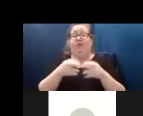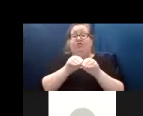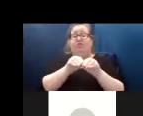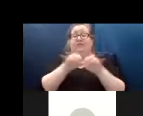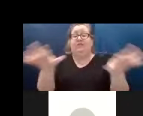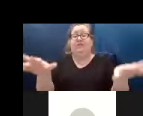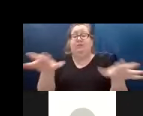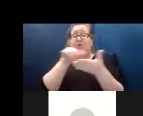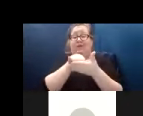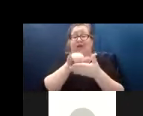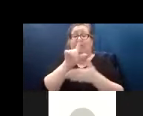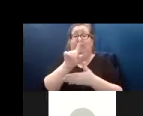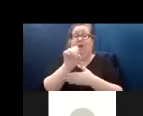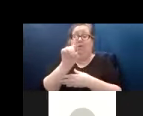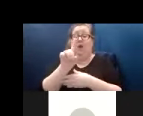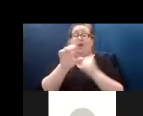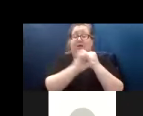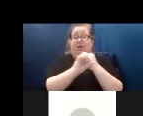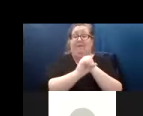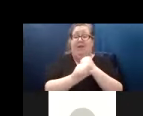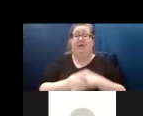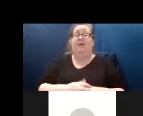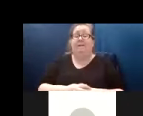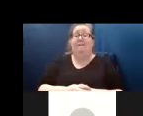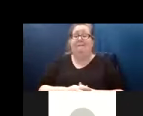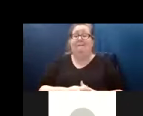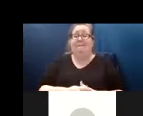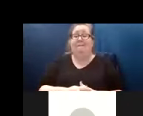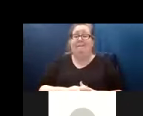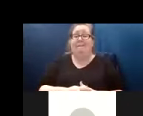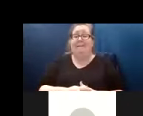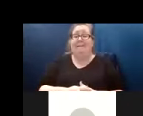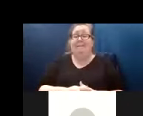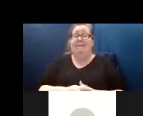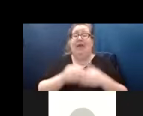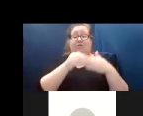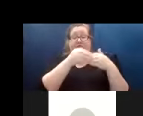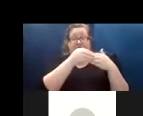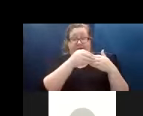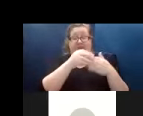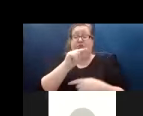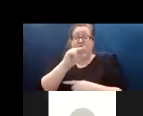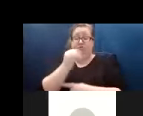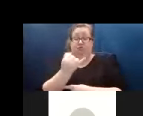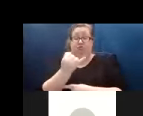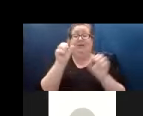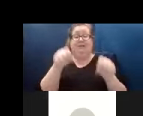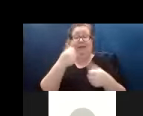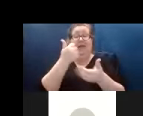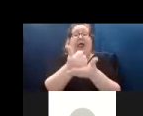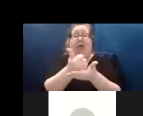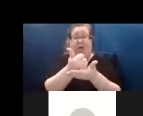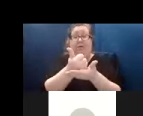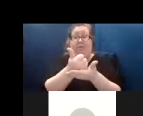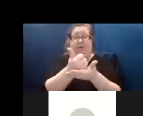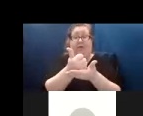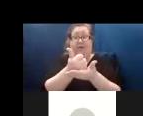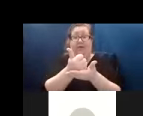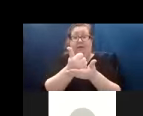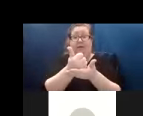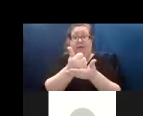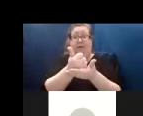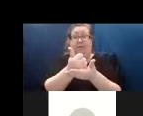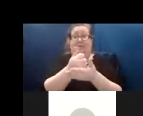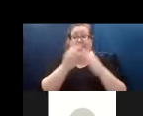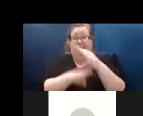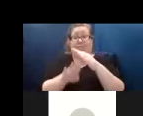that 101 campaign too. And Resilient New Jersey can help be that platform to